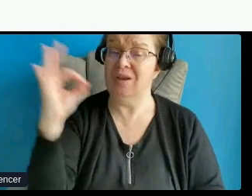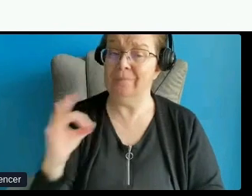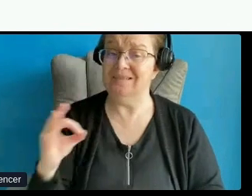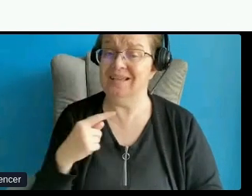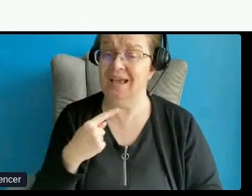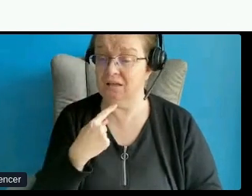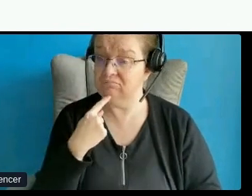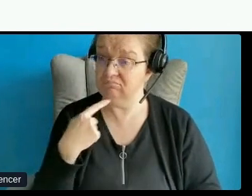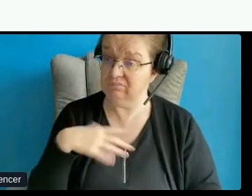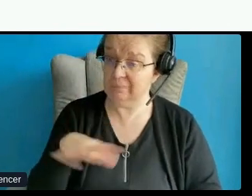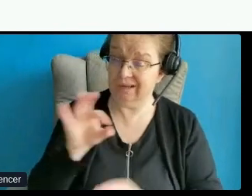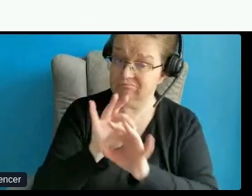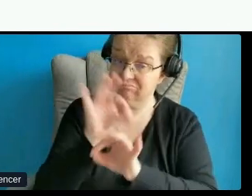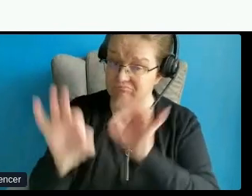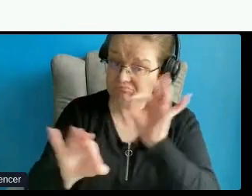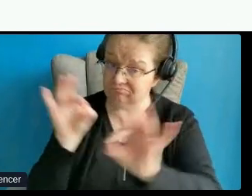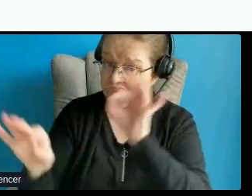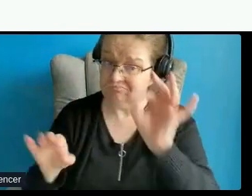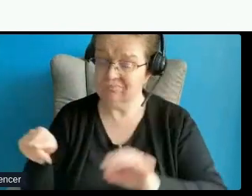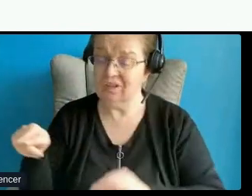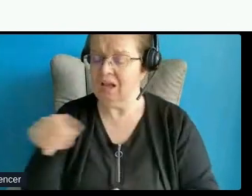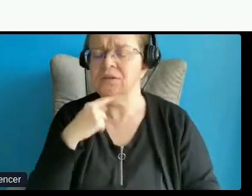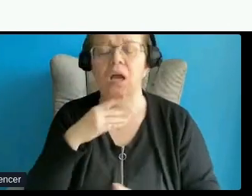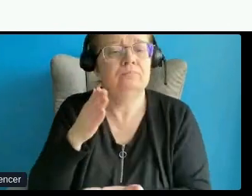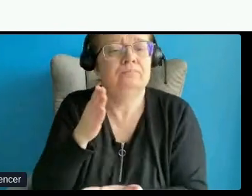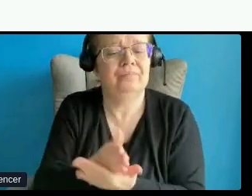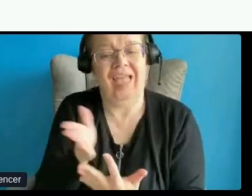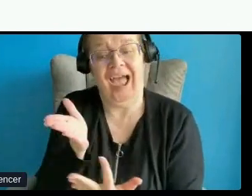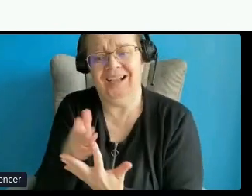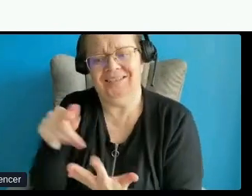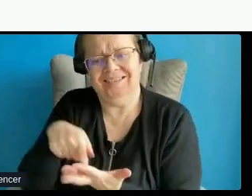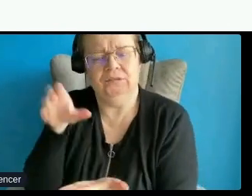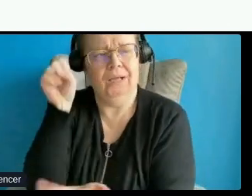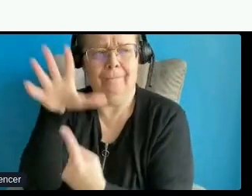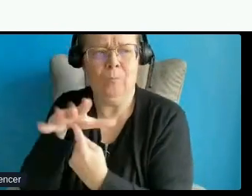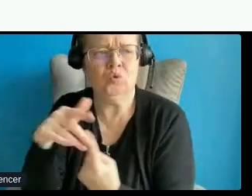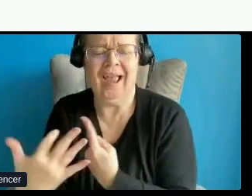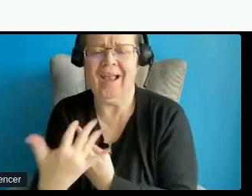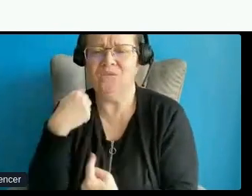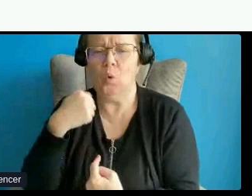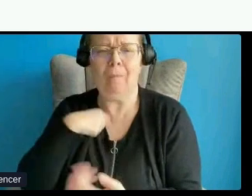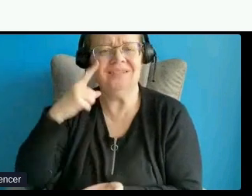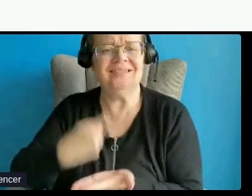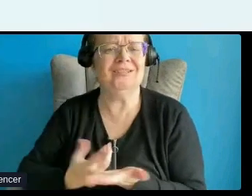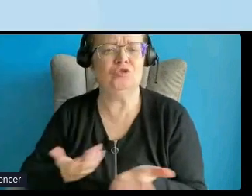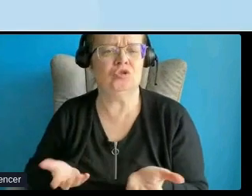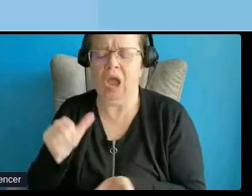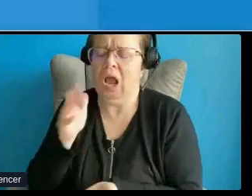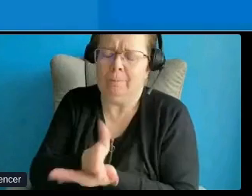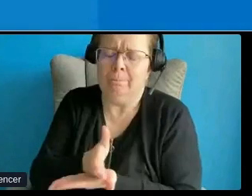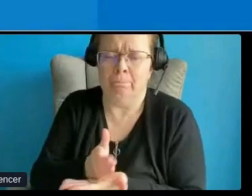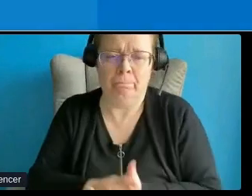we spoke to said that their accessibility features available influenced their decision when purchasing.